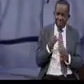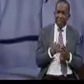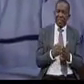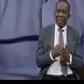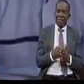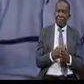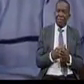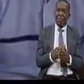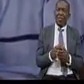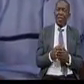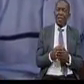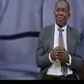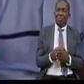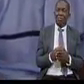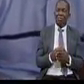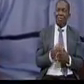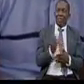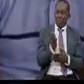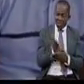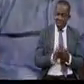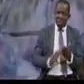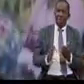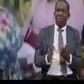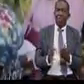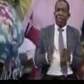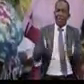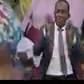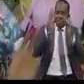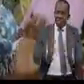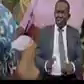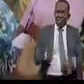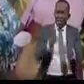He gives some teachers, receive.